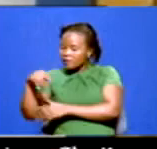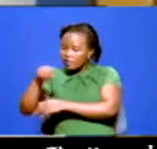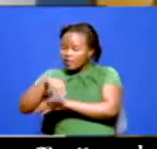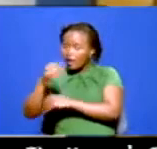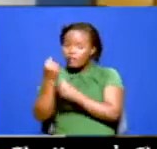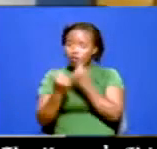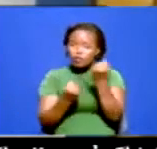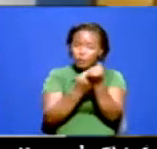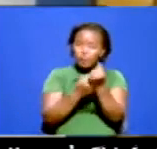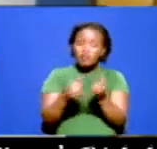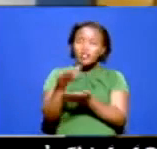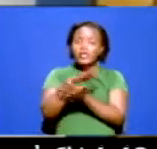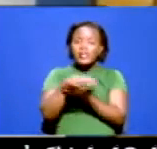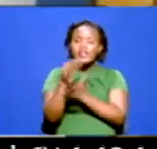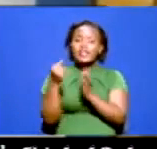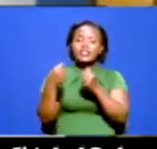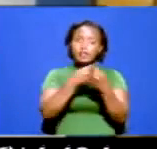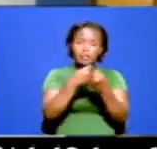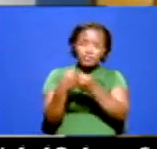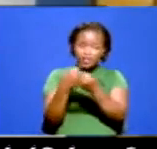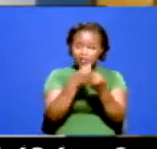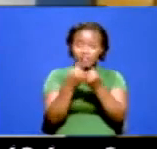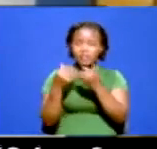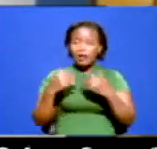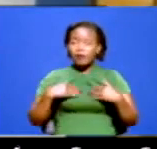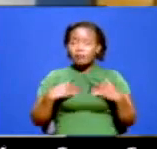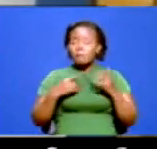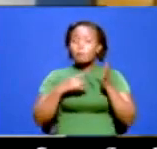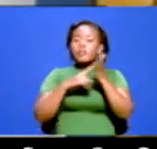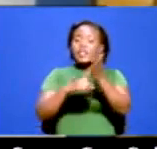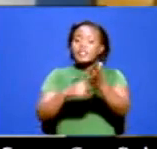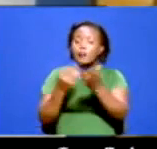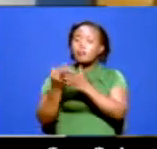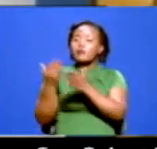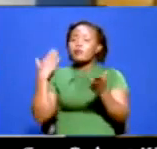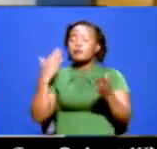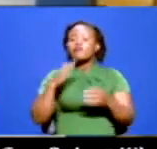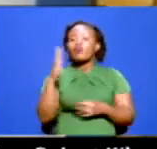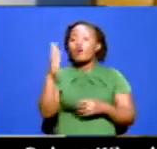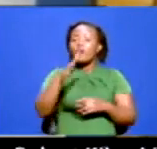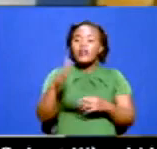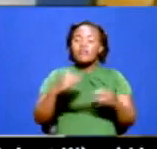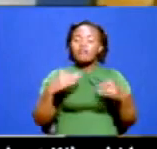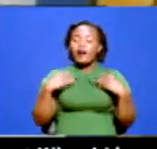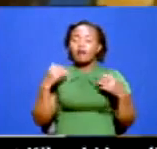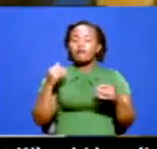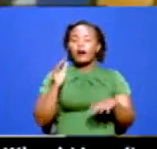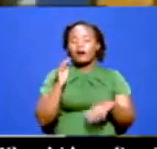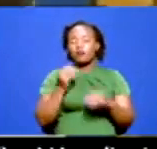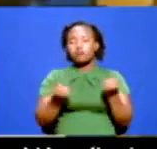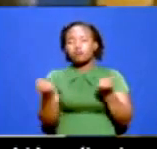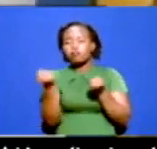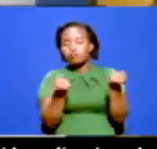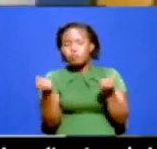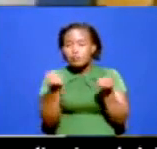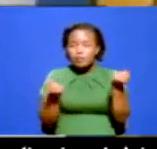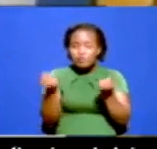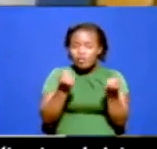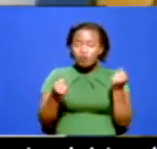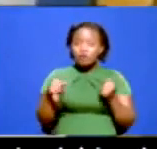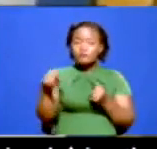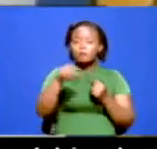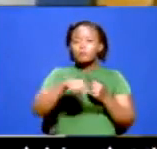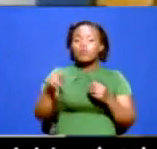serious challenges. For example, they never had any vehicles there that were running. We use our Kenya Army electrical and